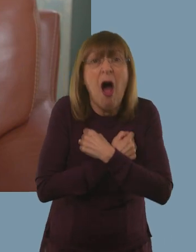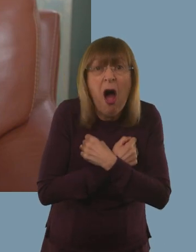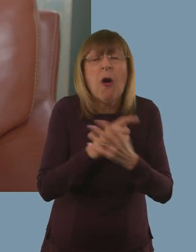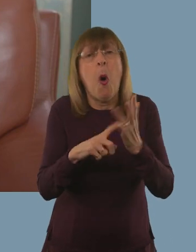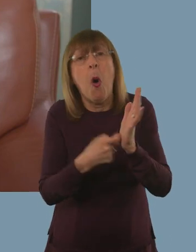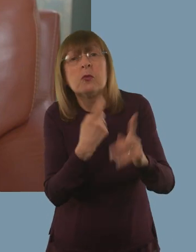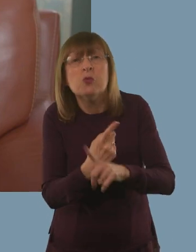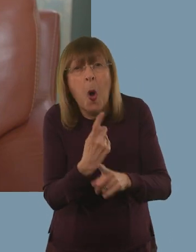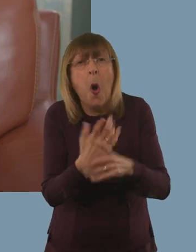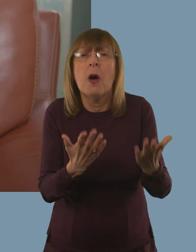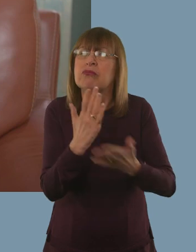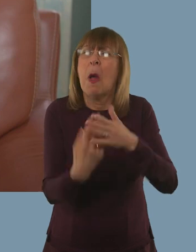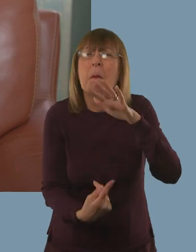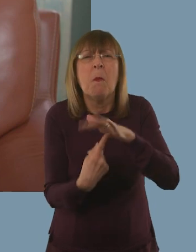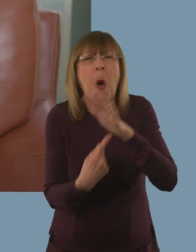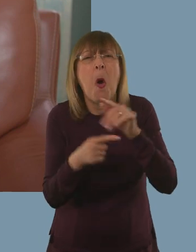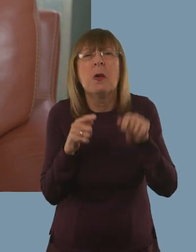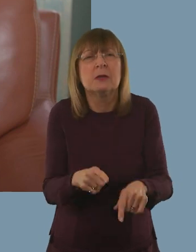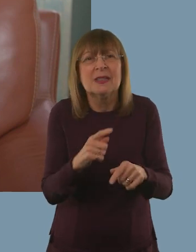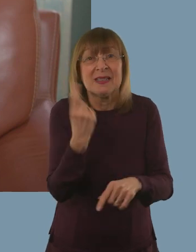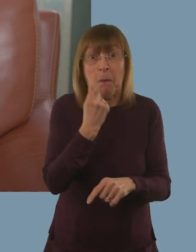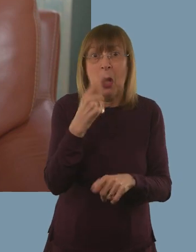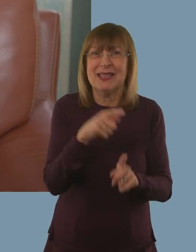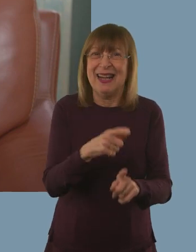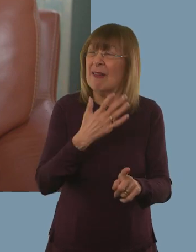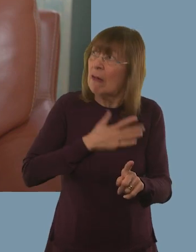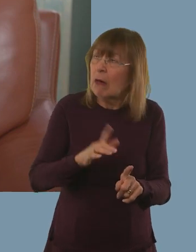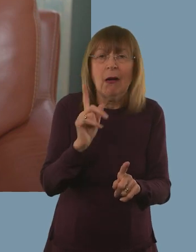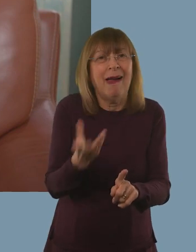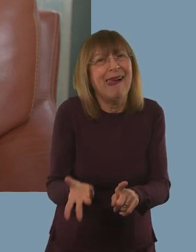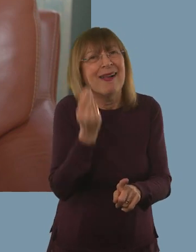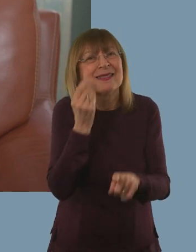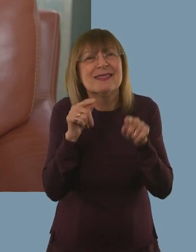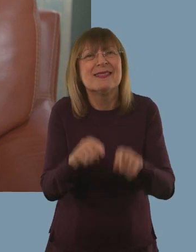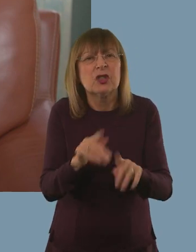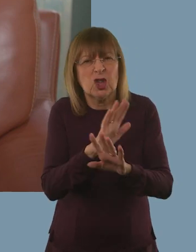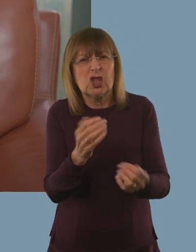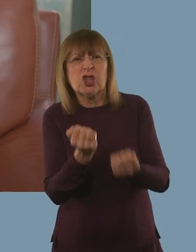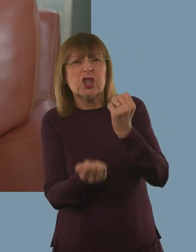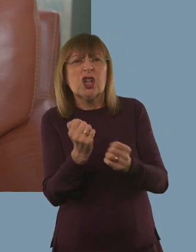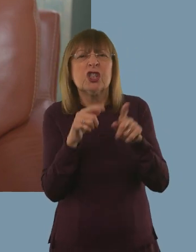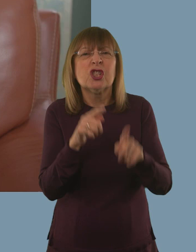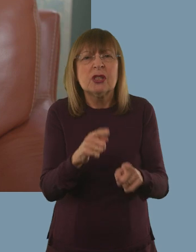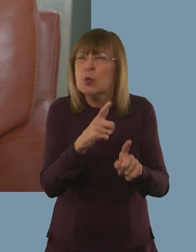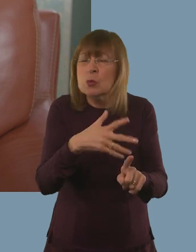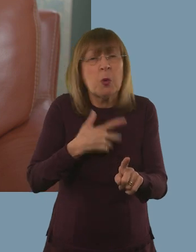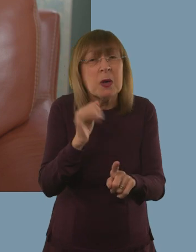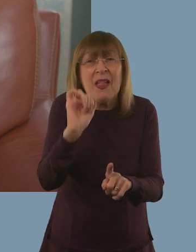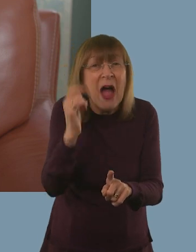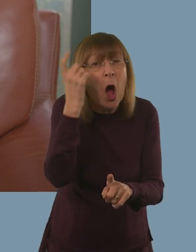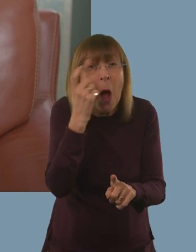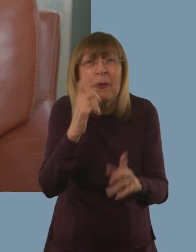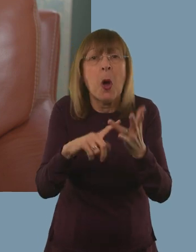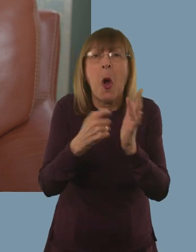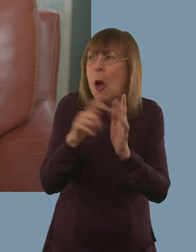I'm here to listen to you. And that's one of the most important things, that you want someone just to listen to you. You don't want their judgment, you don't want their opinions